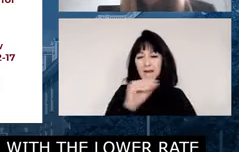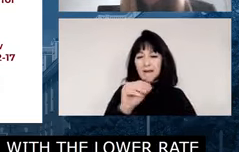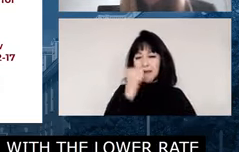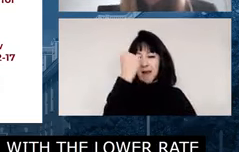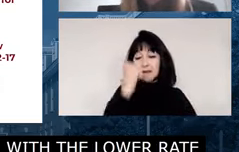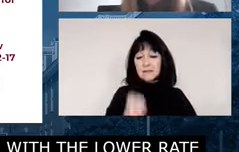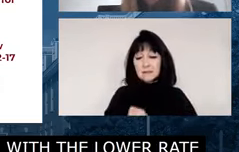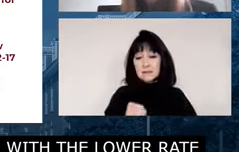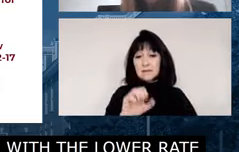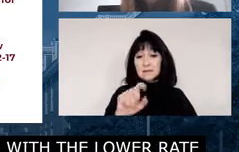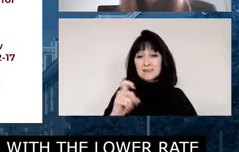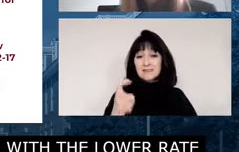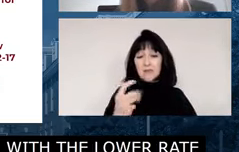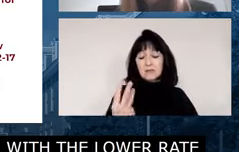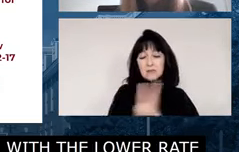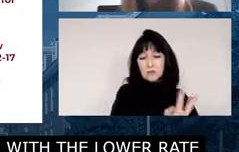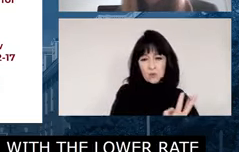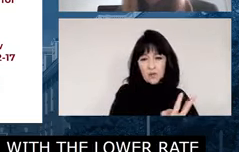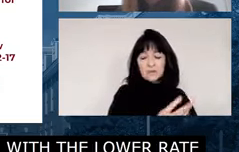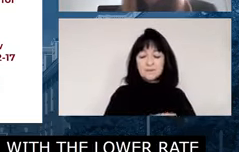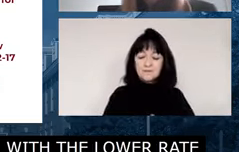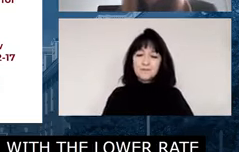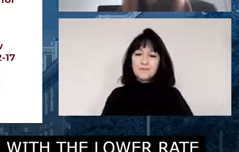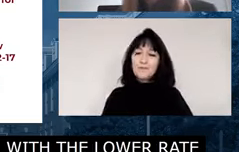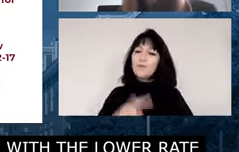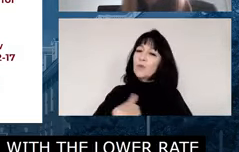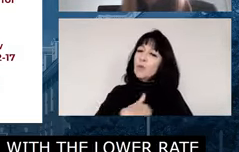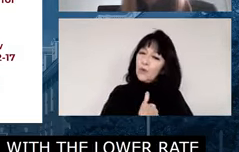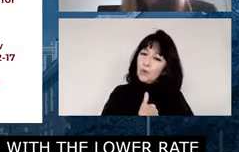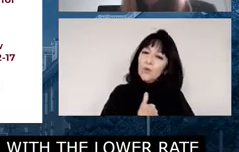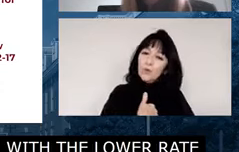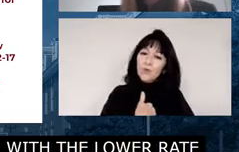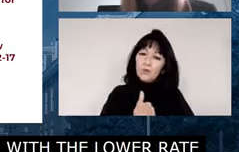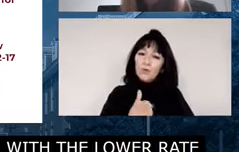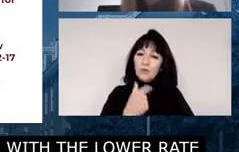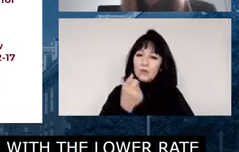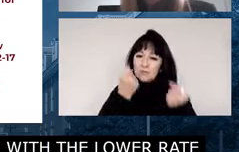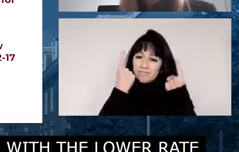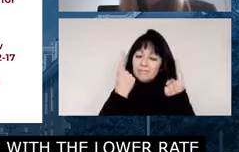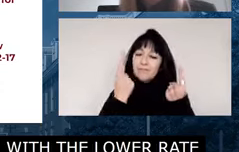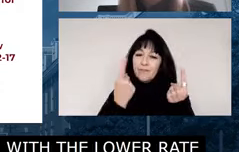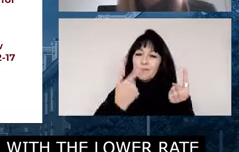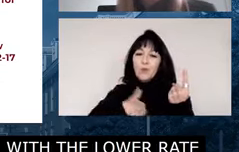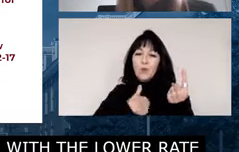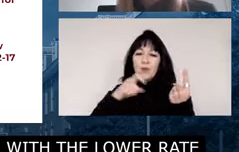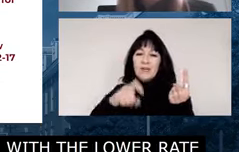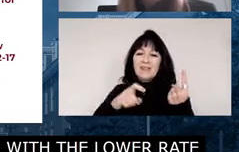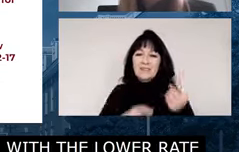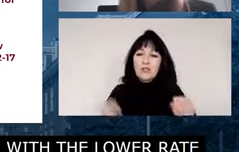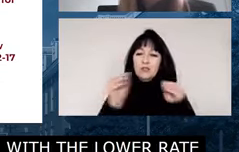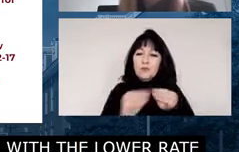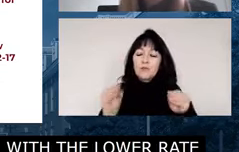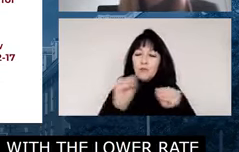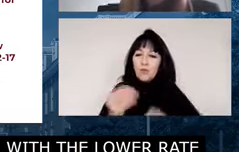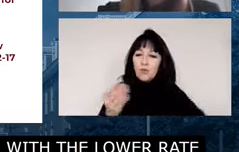as a state and in our communities to know where extra efforts are needed to help protect our children the